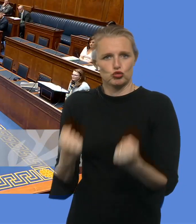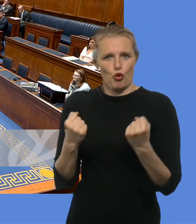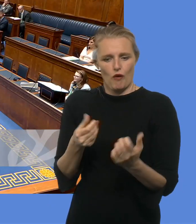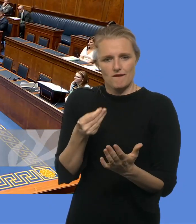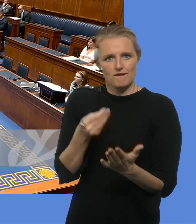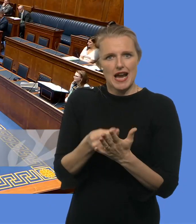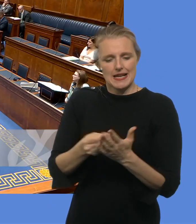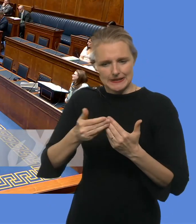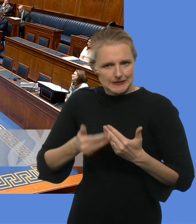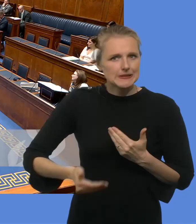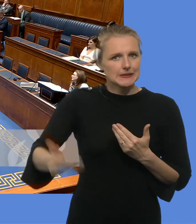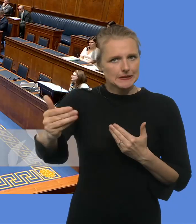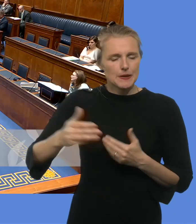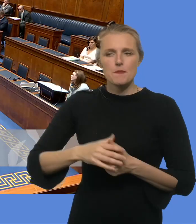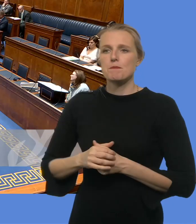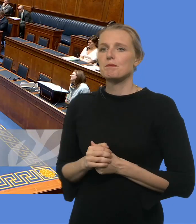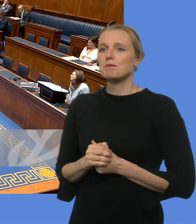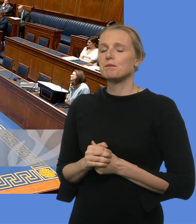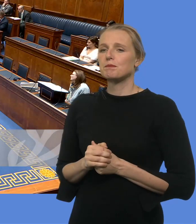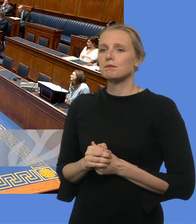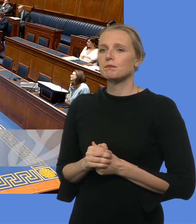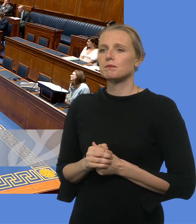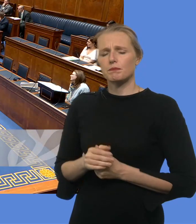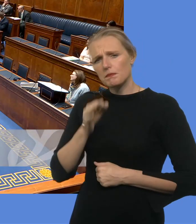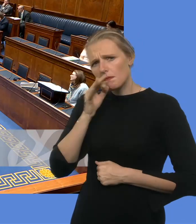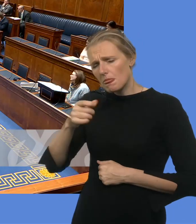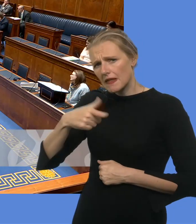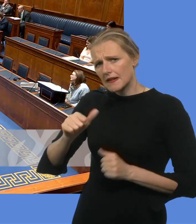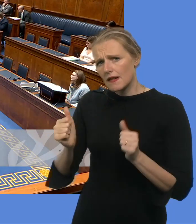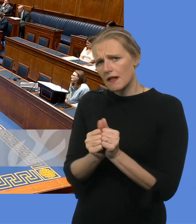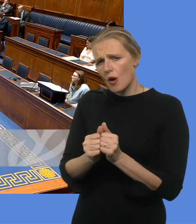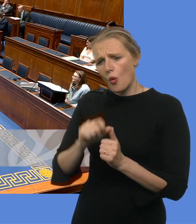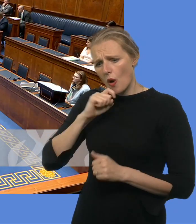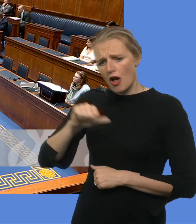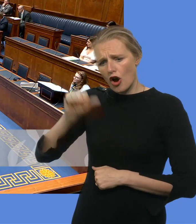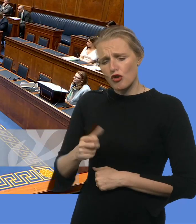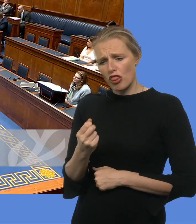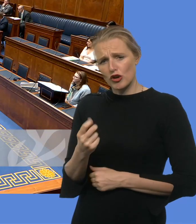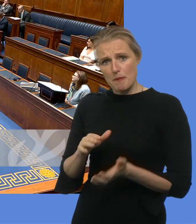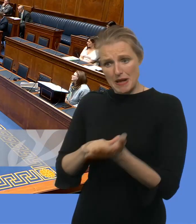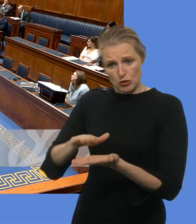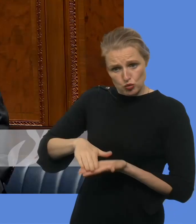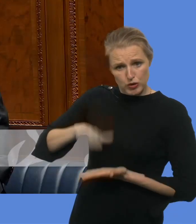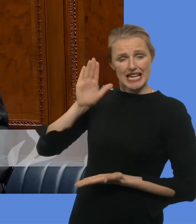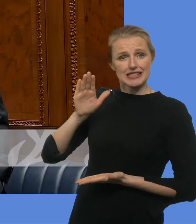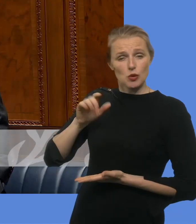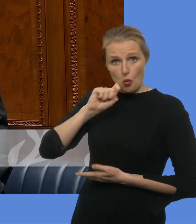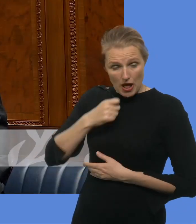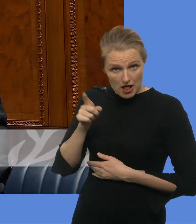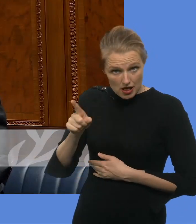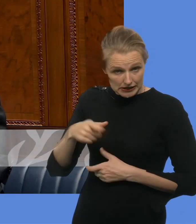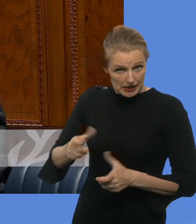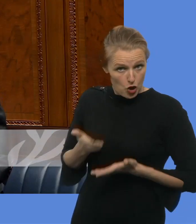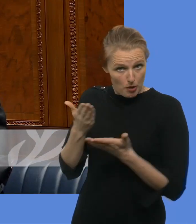Mallister. Is the Minister still committed to raising $113 million of resources? And in respect of the Secretary of